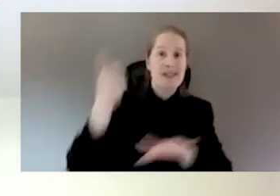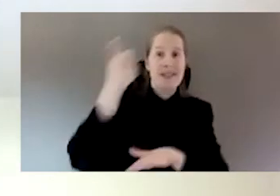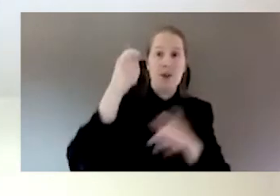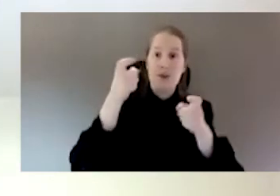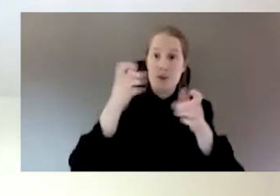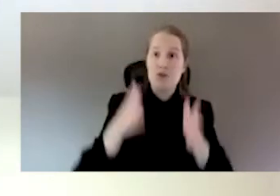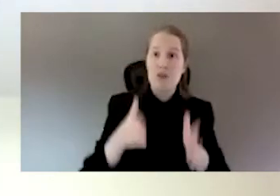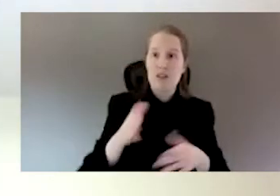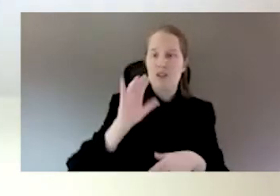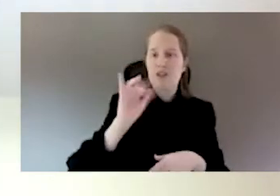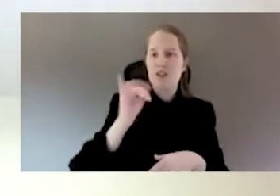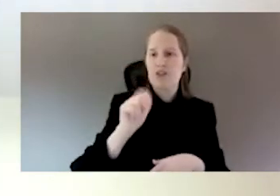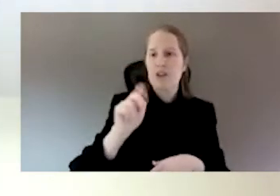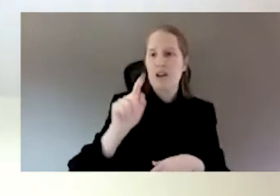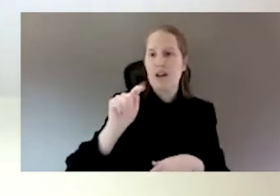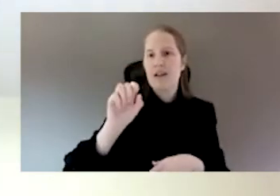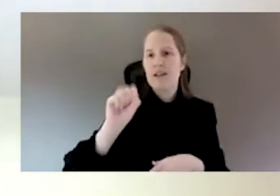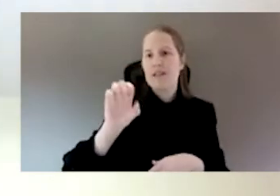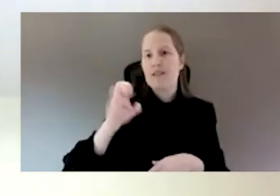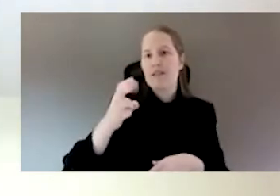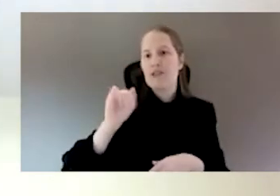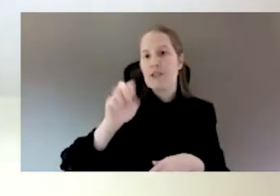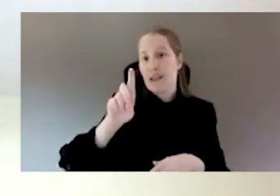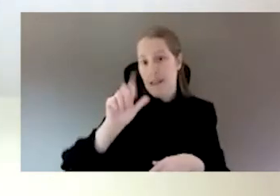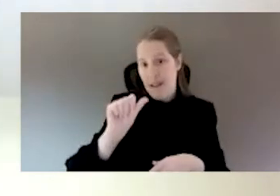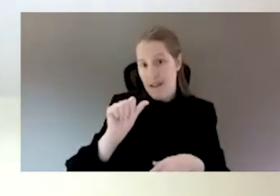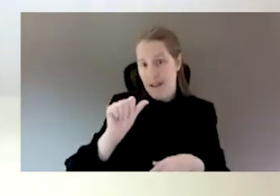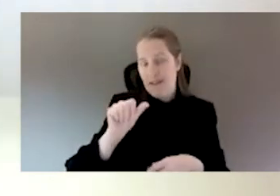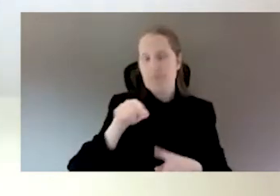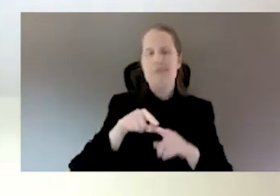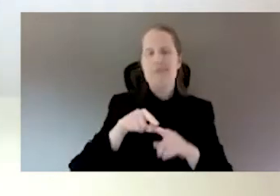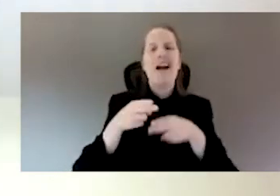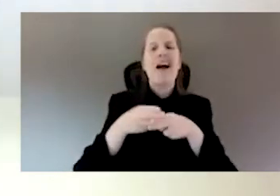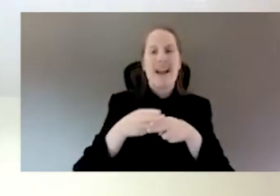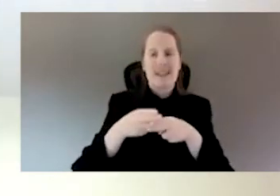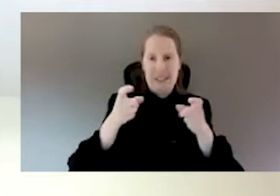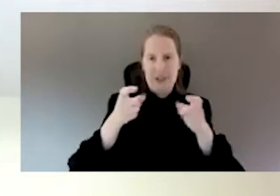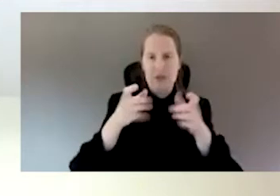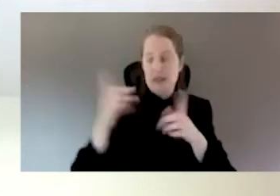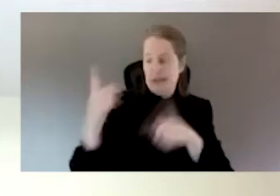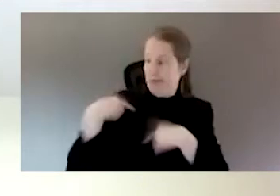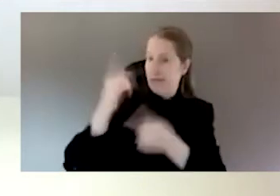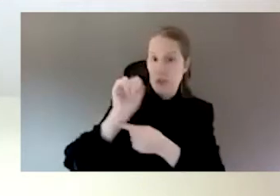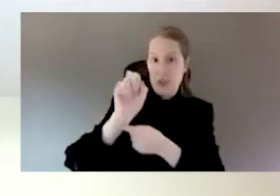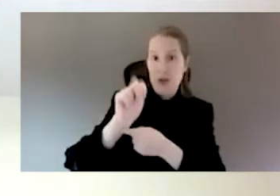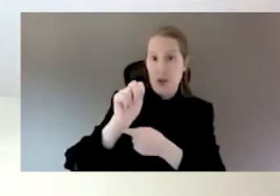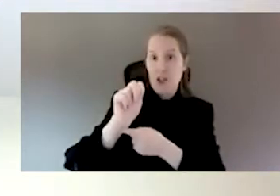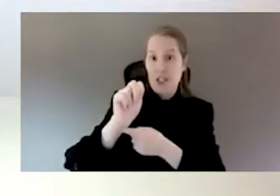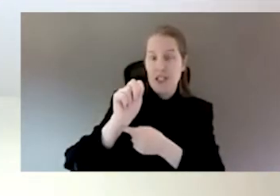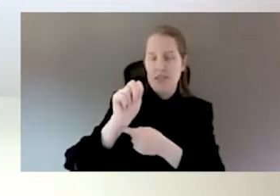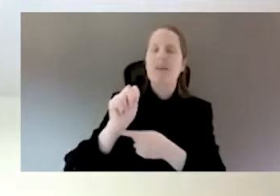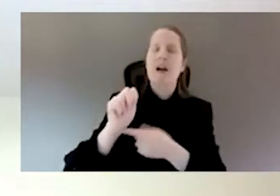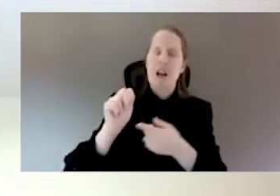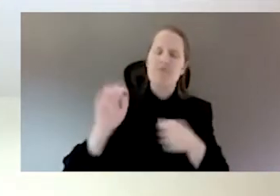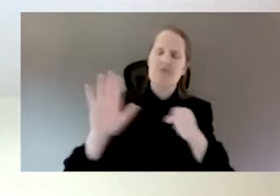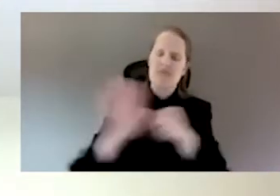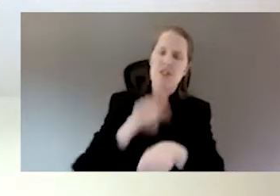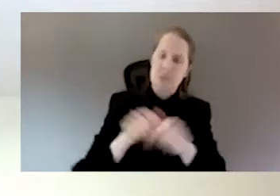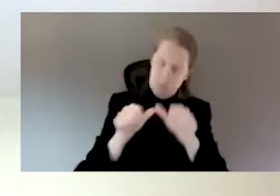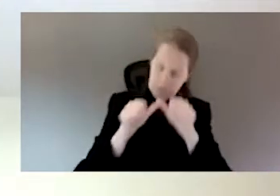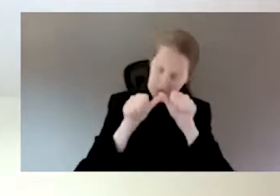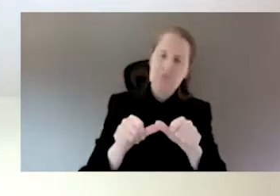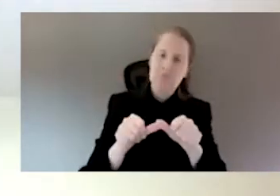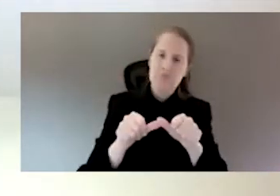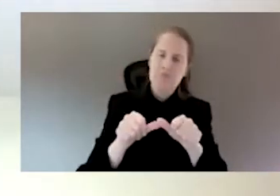John Cheetah, who served as acting director since January and took the role as the executive